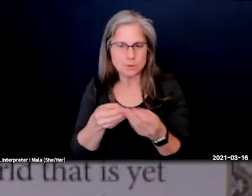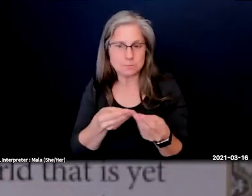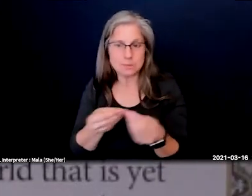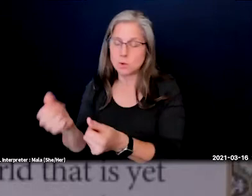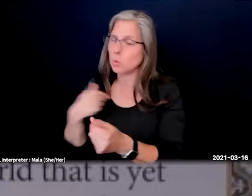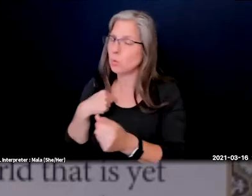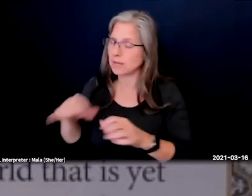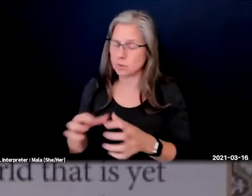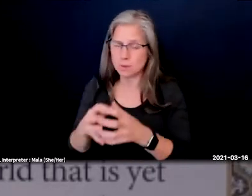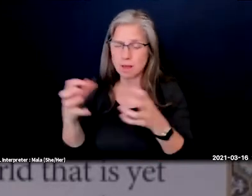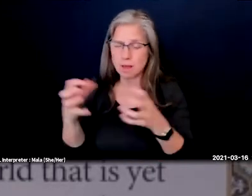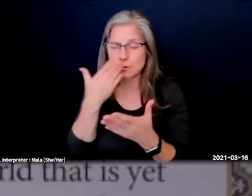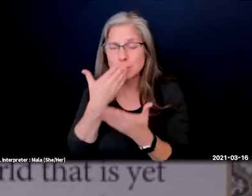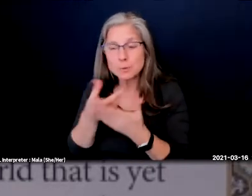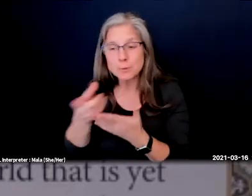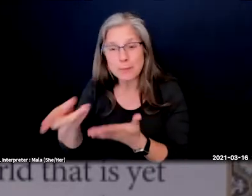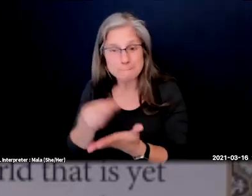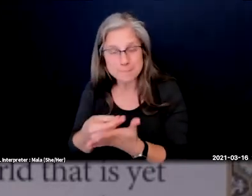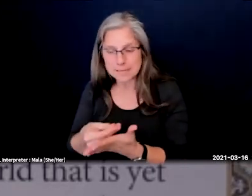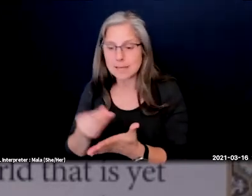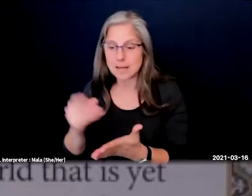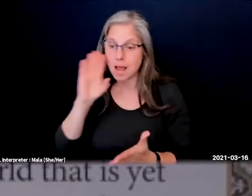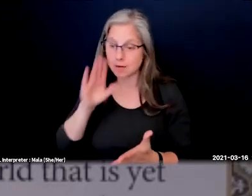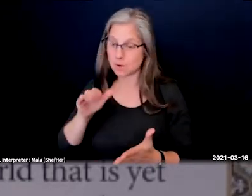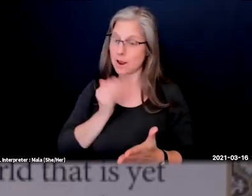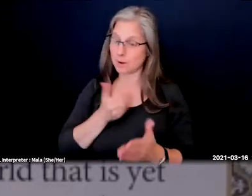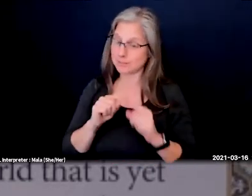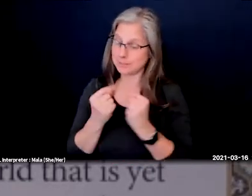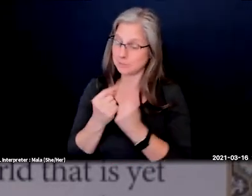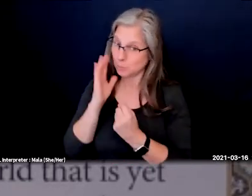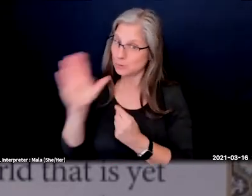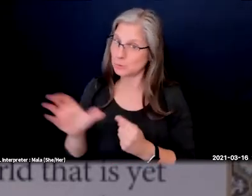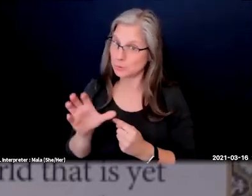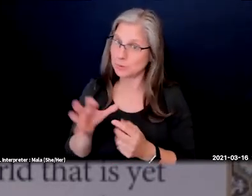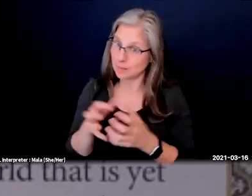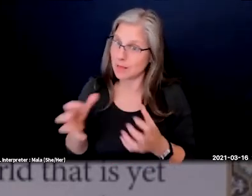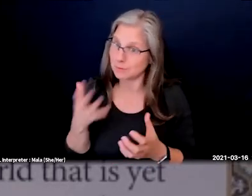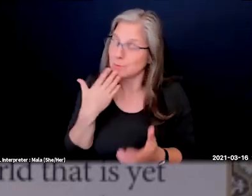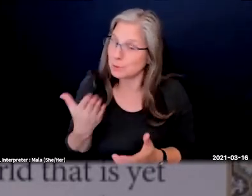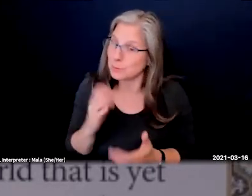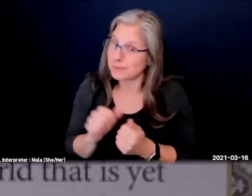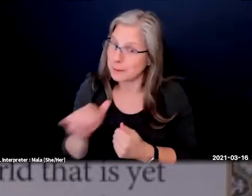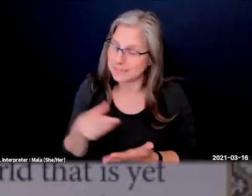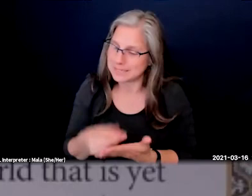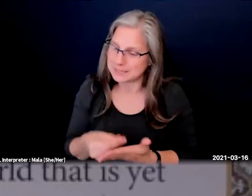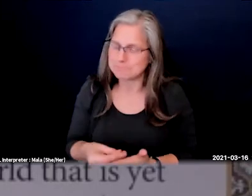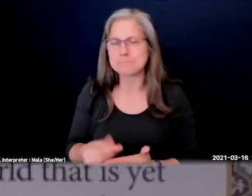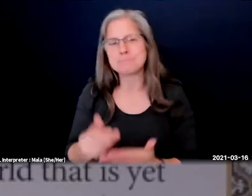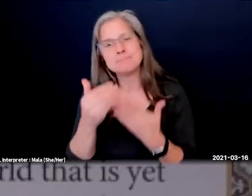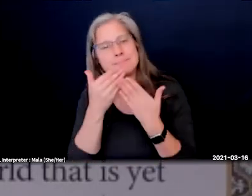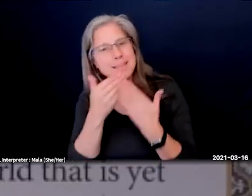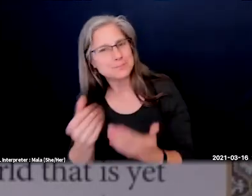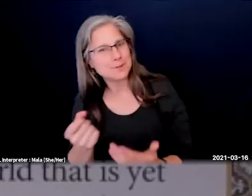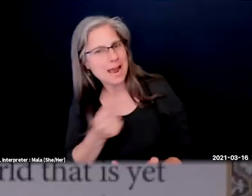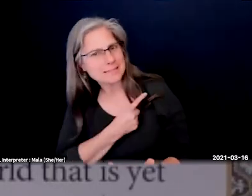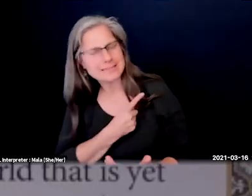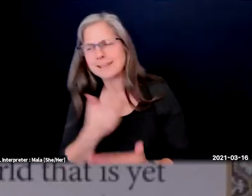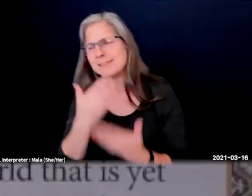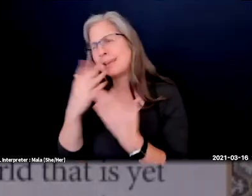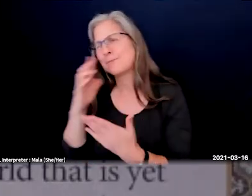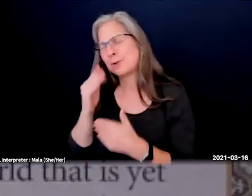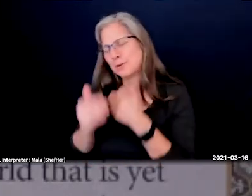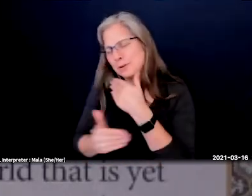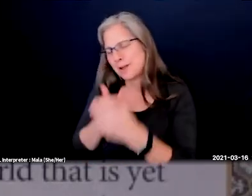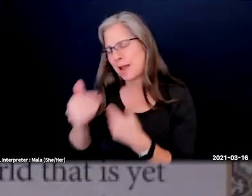do a lot of good with that money. And I know that our team will do a lot of good with that money. But thanks for asking, and thank you for your kind words